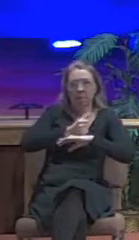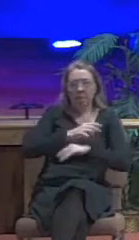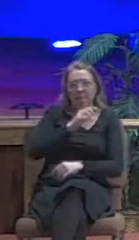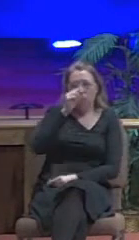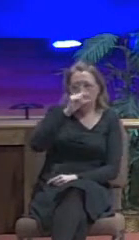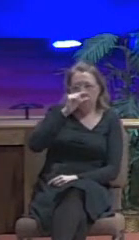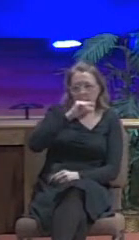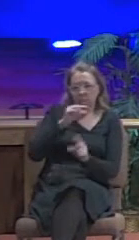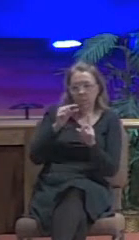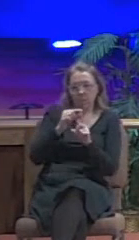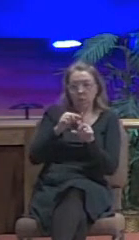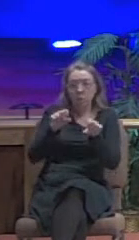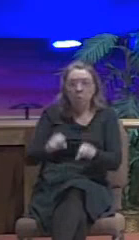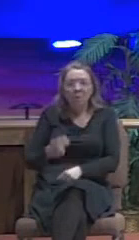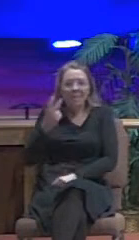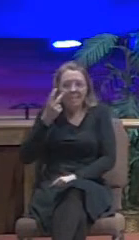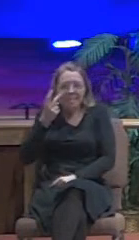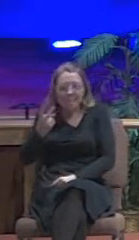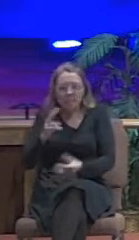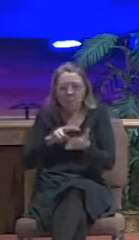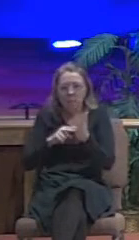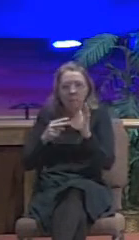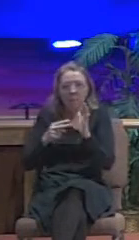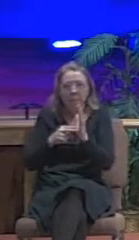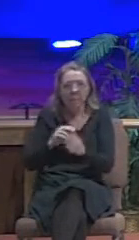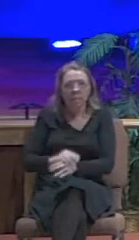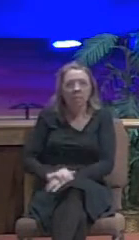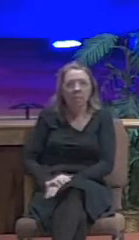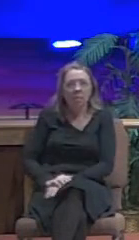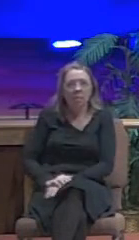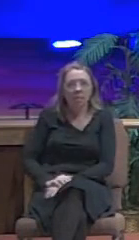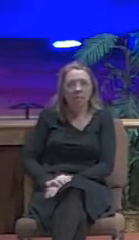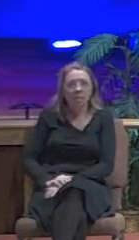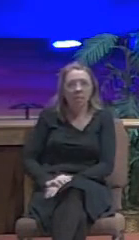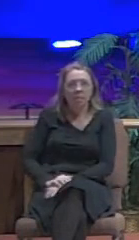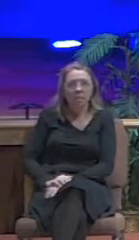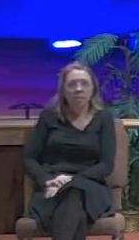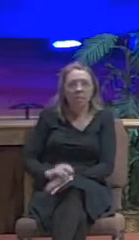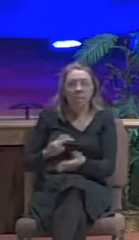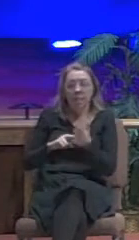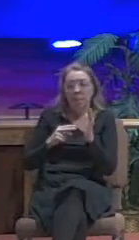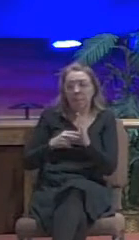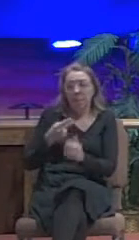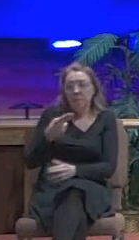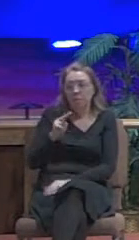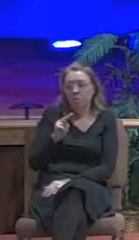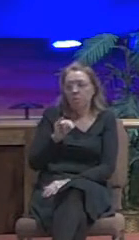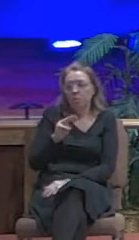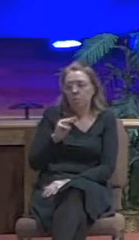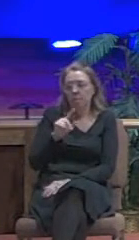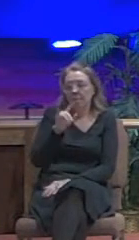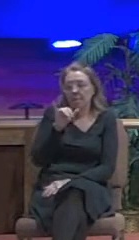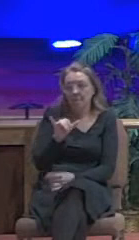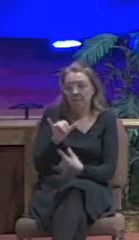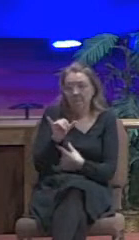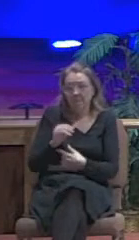the word there in Aramaic means humility and living simply.